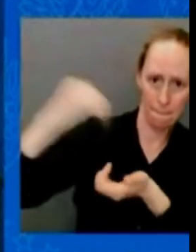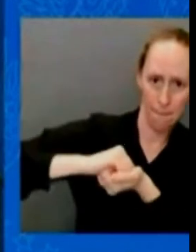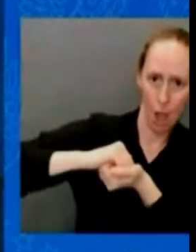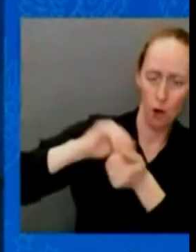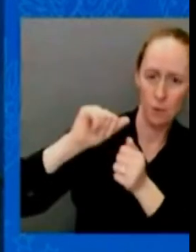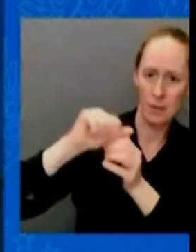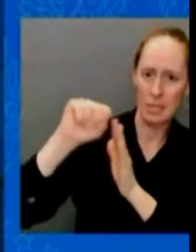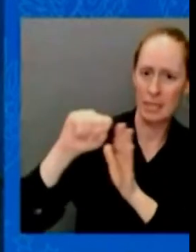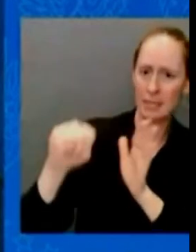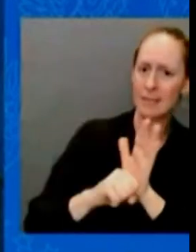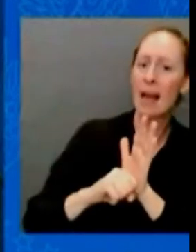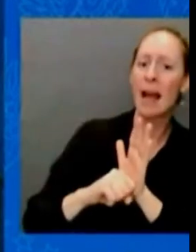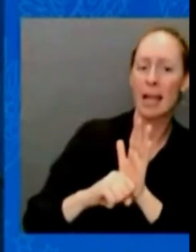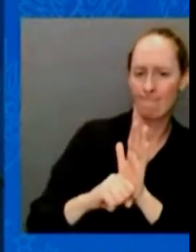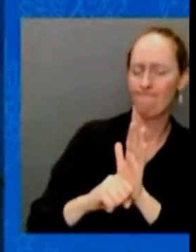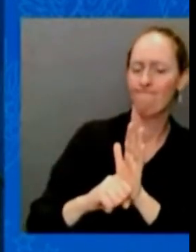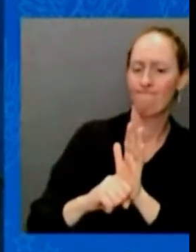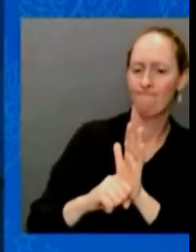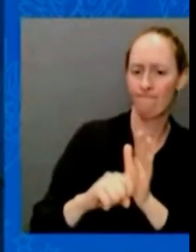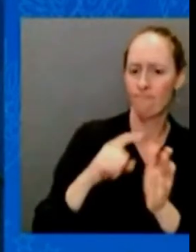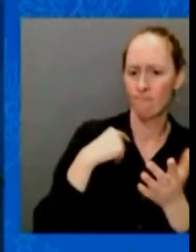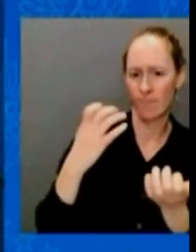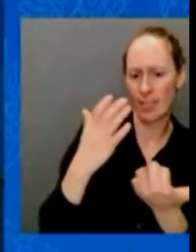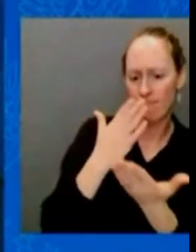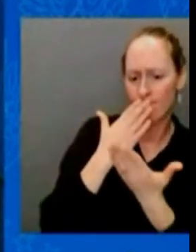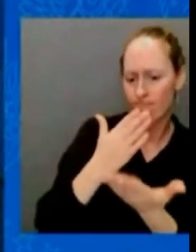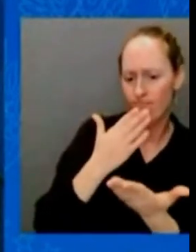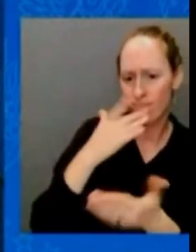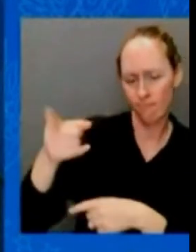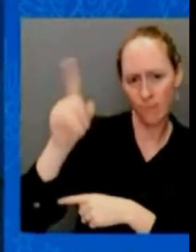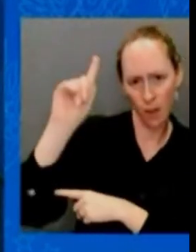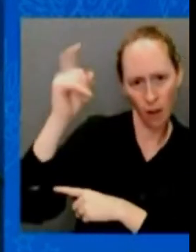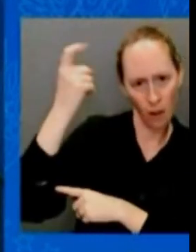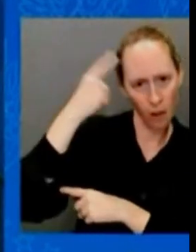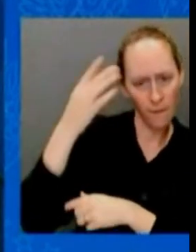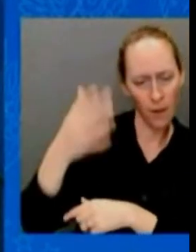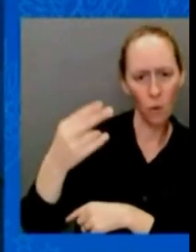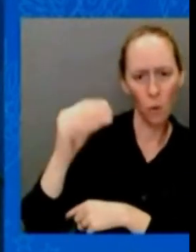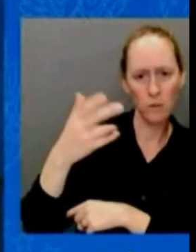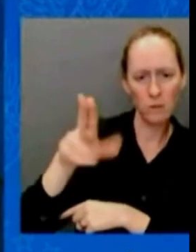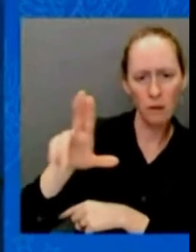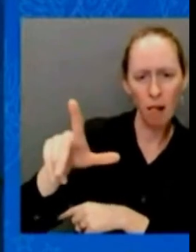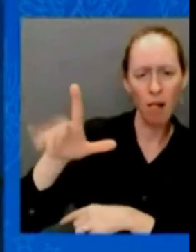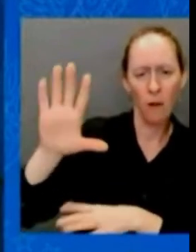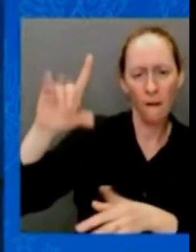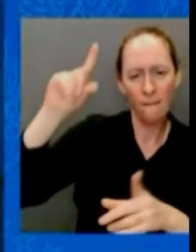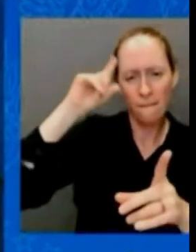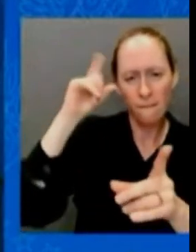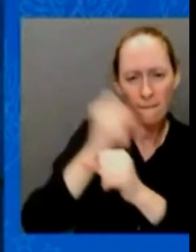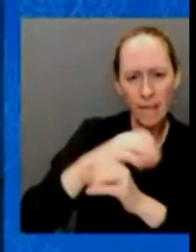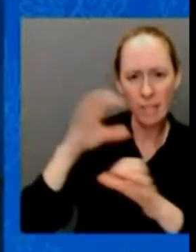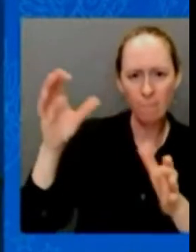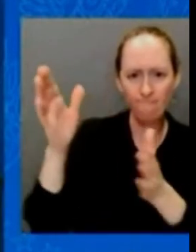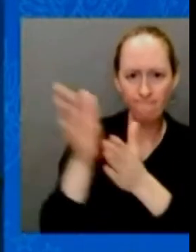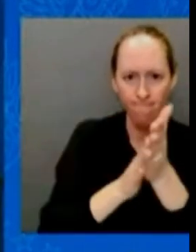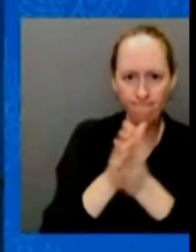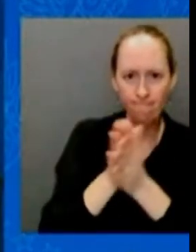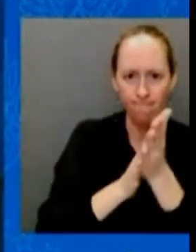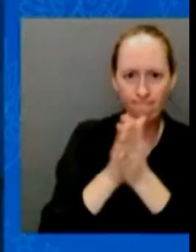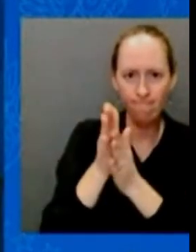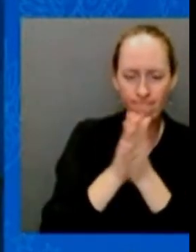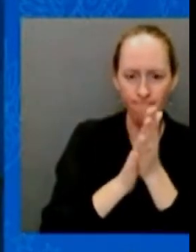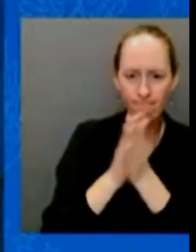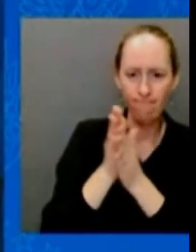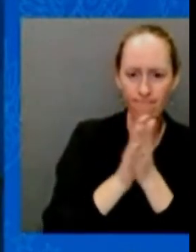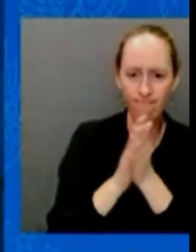to Governor Hochul for her vision and drive to create an incentive package led by the team at Empire State